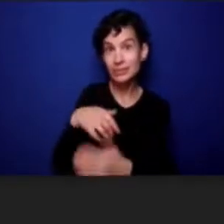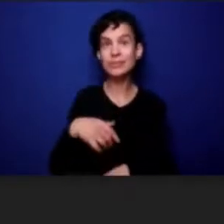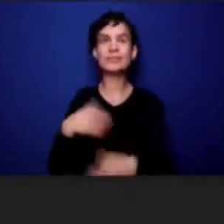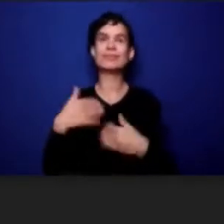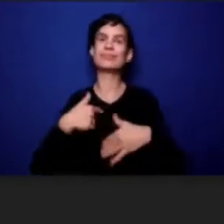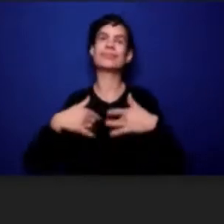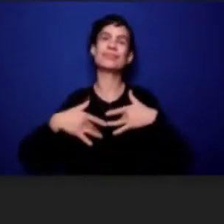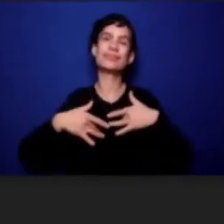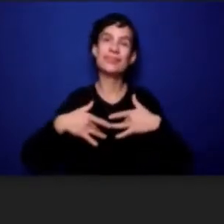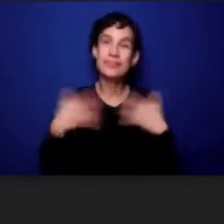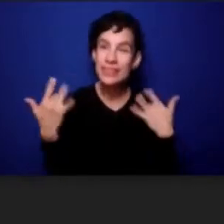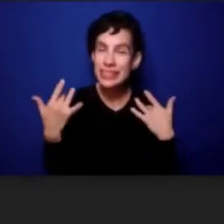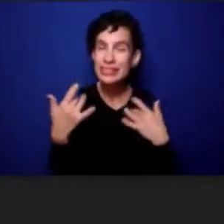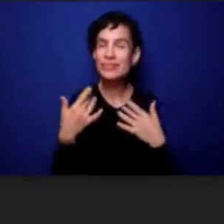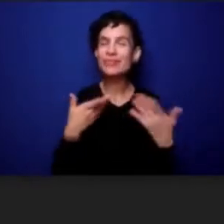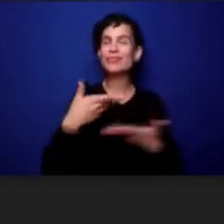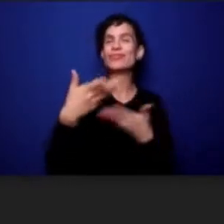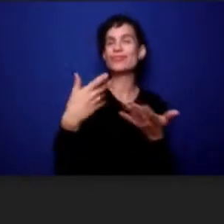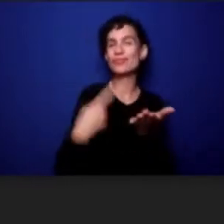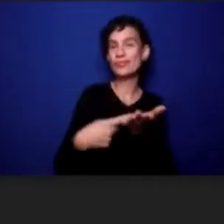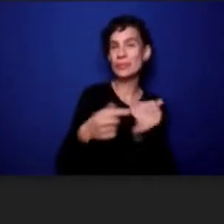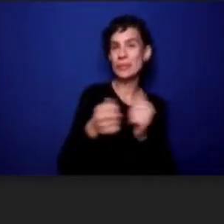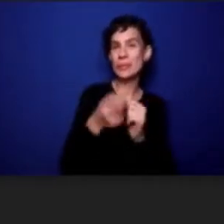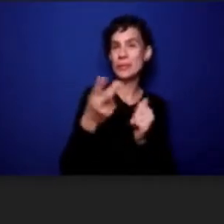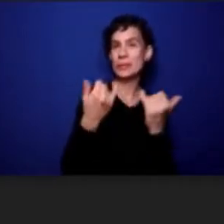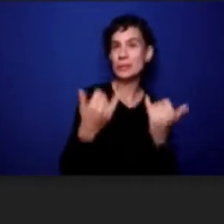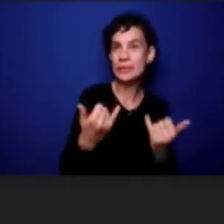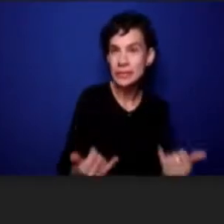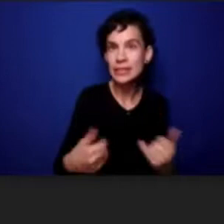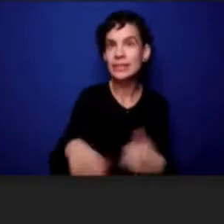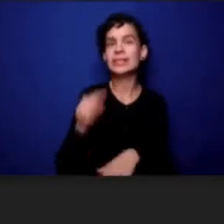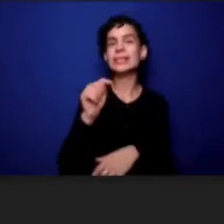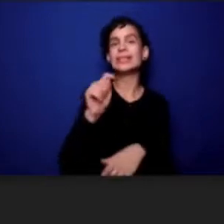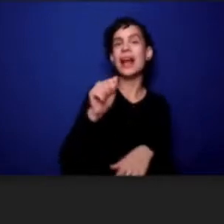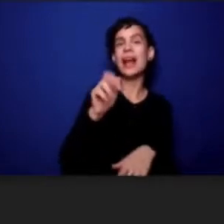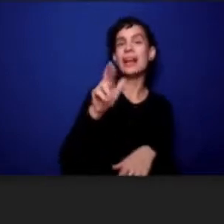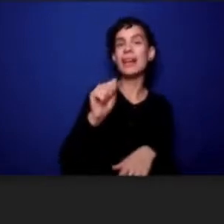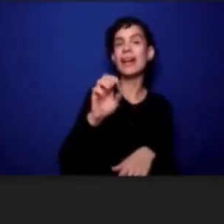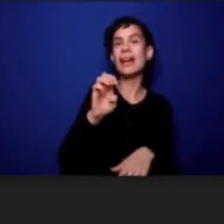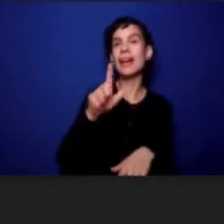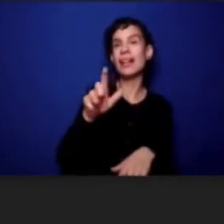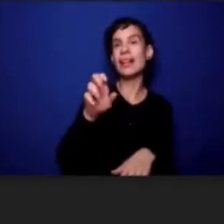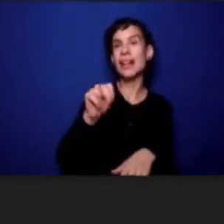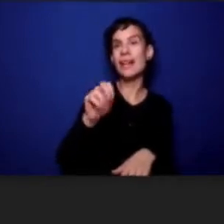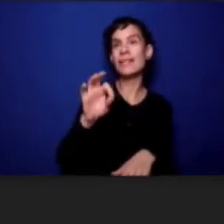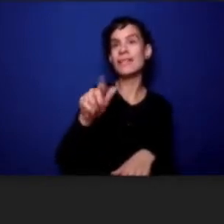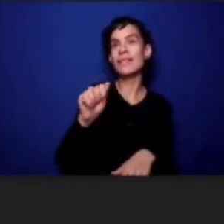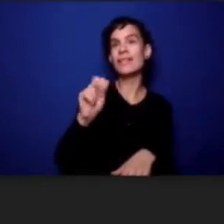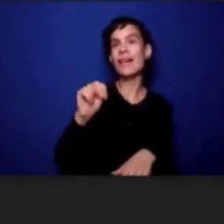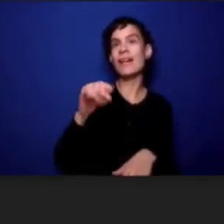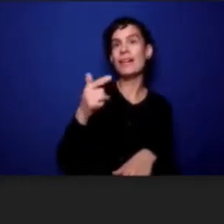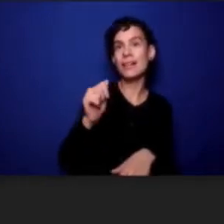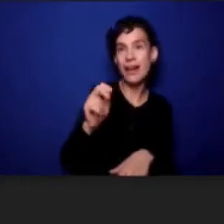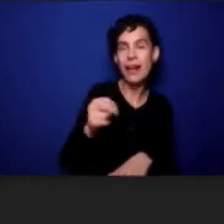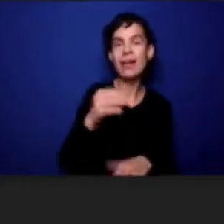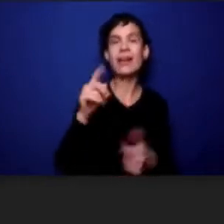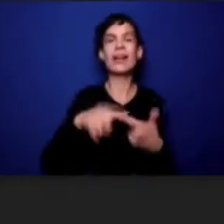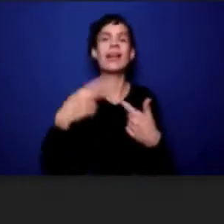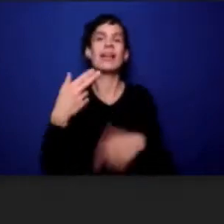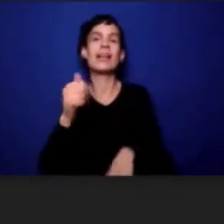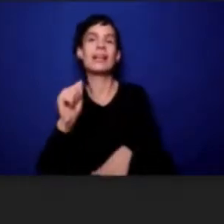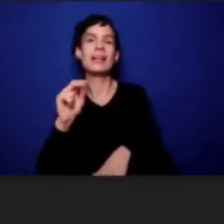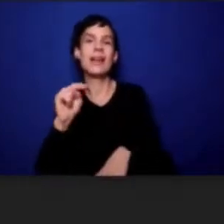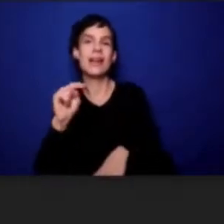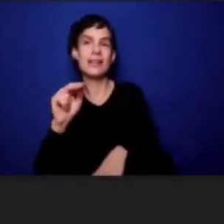And I'm just so delighted to speak with you both today, Hana Nikčević and Tara Allen-Flanagan, both studying